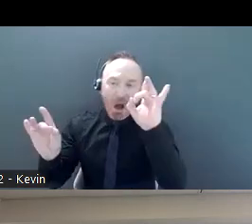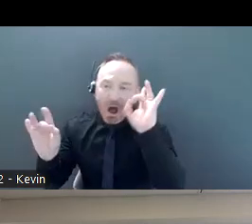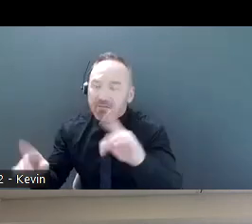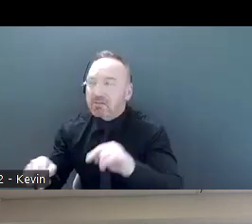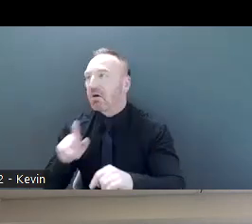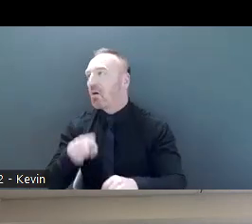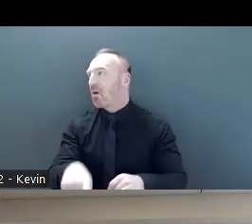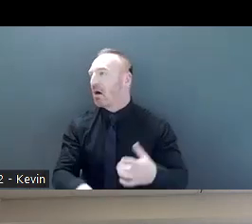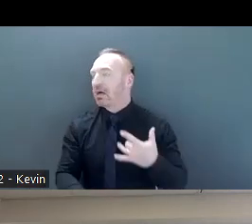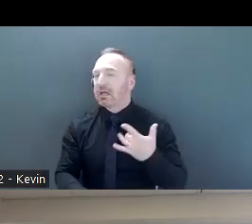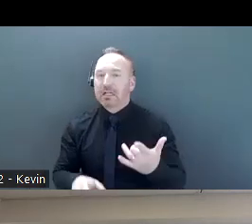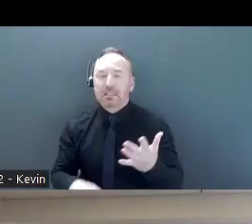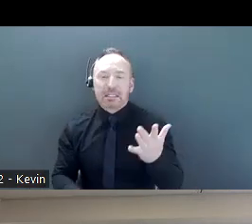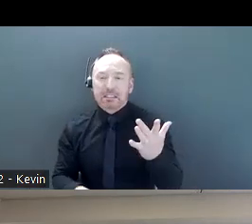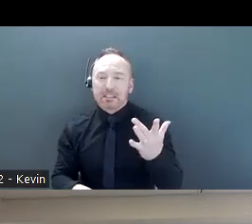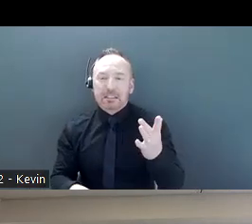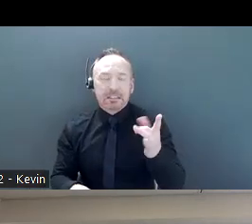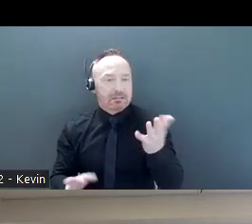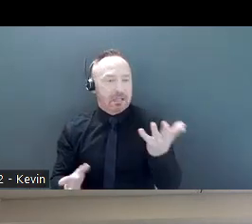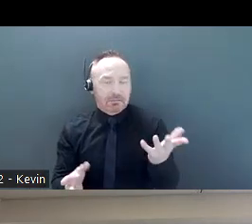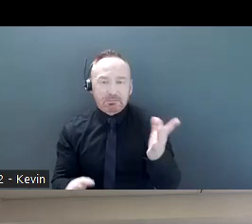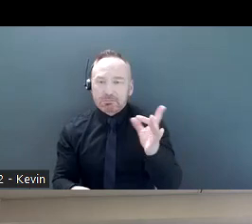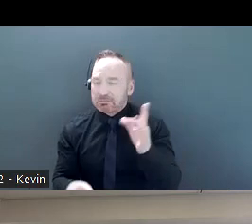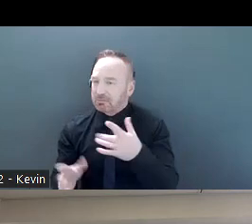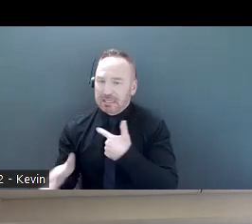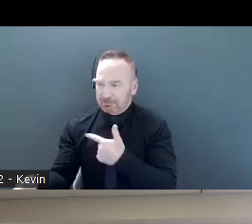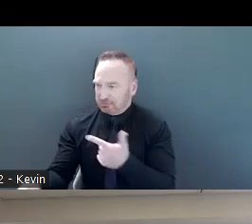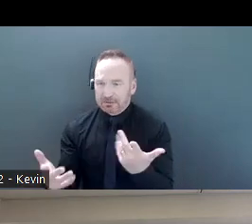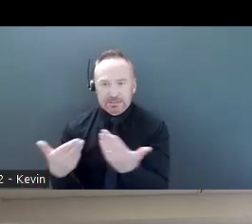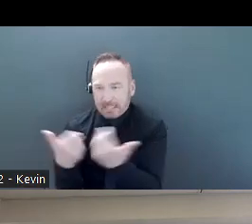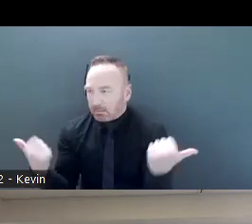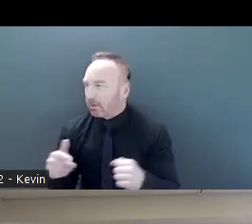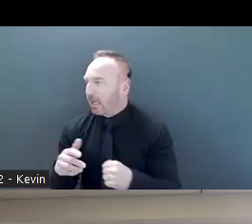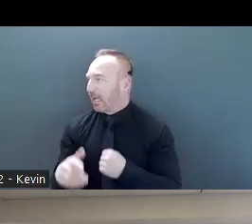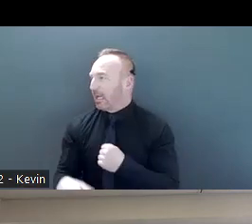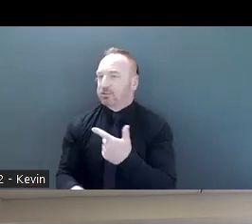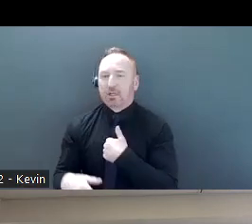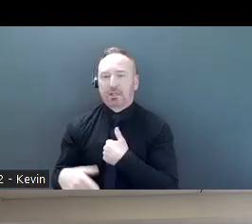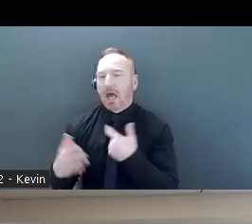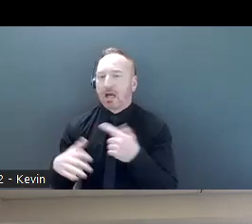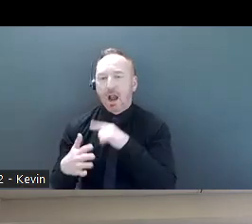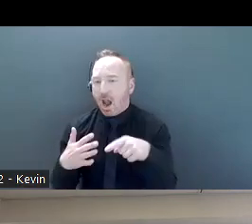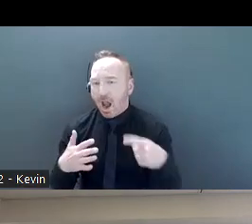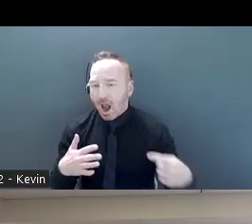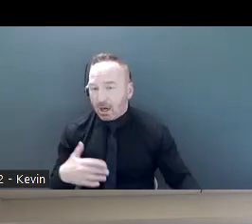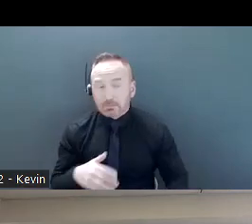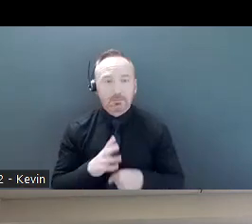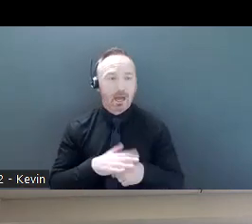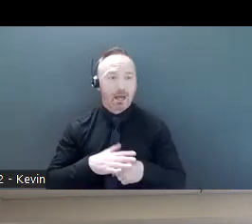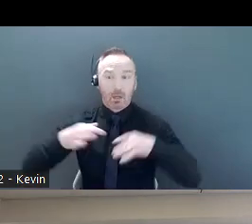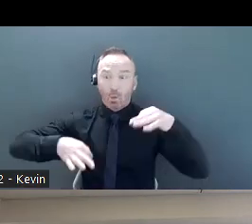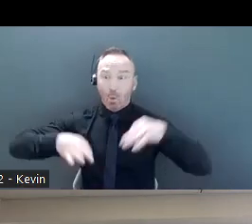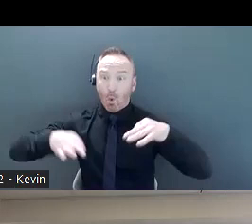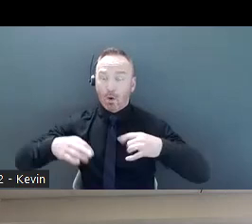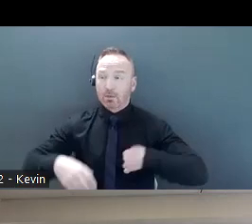and I should be leaving my spouse, and on and on and on. And in that scenario, the court could say, well, yeah, we're going to defer to the